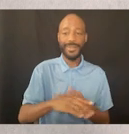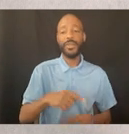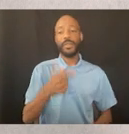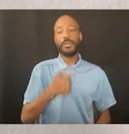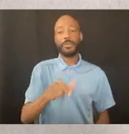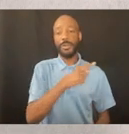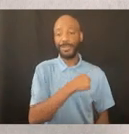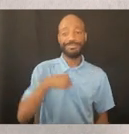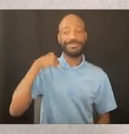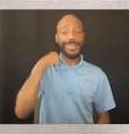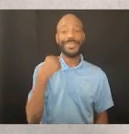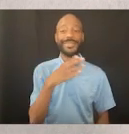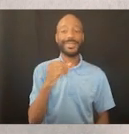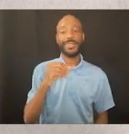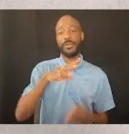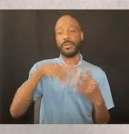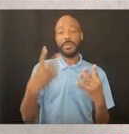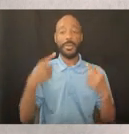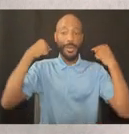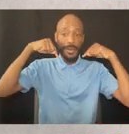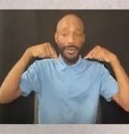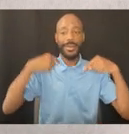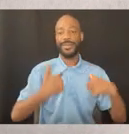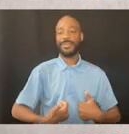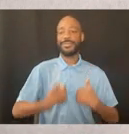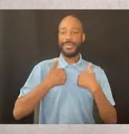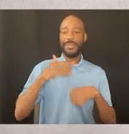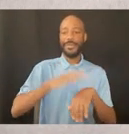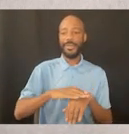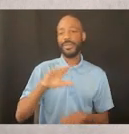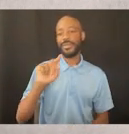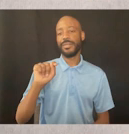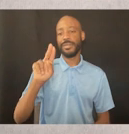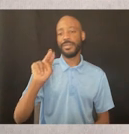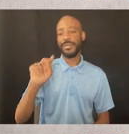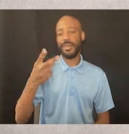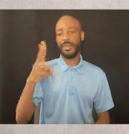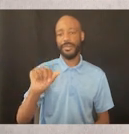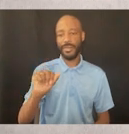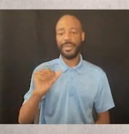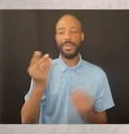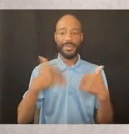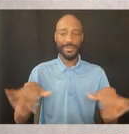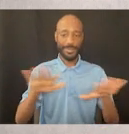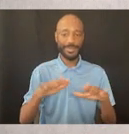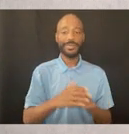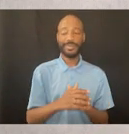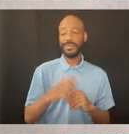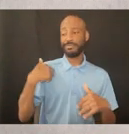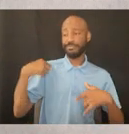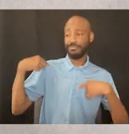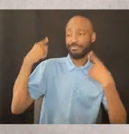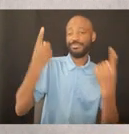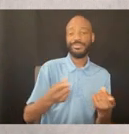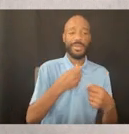necklace with rainbow earrings, and I'm on Tongva land. I'm a lifelong maker, an artist,